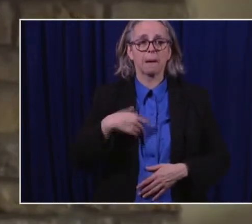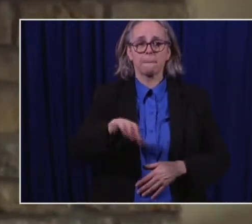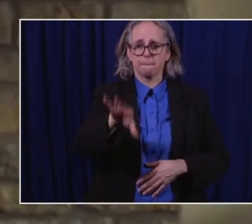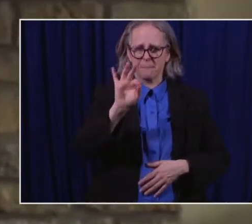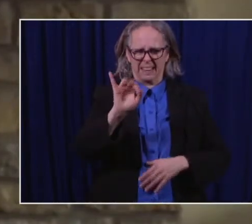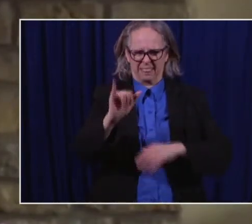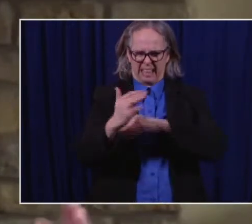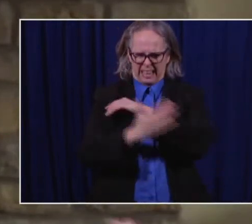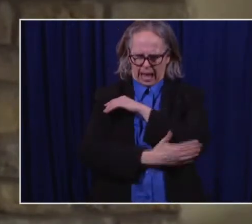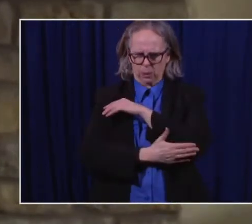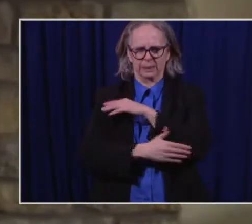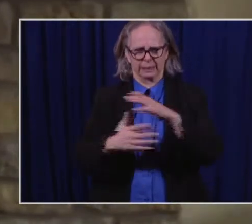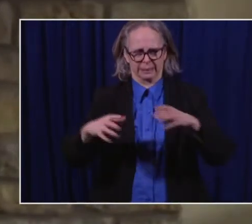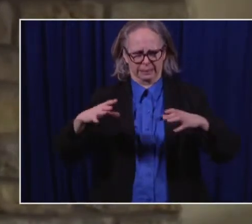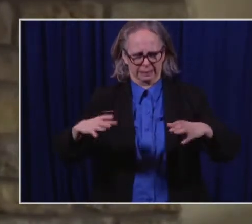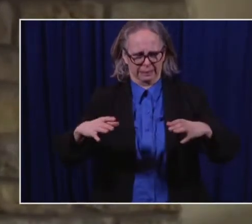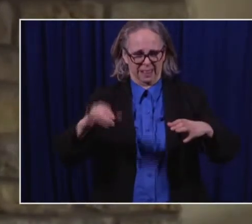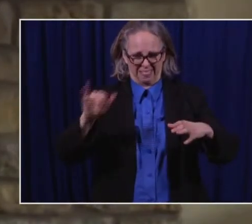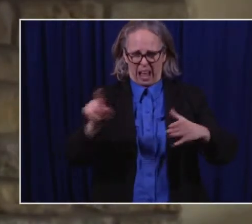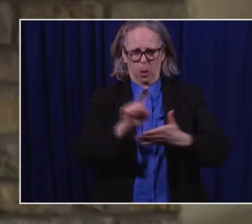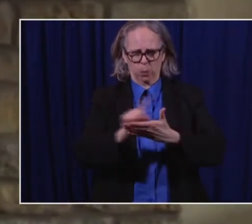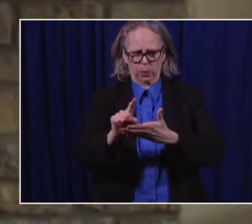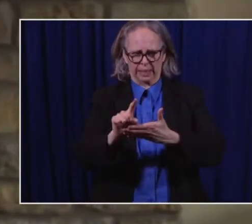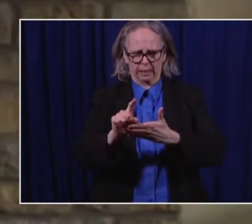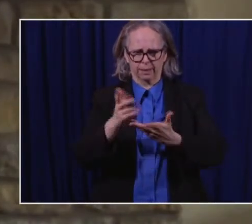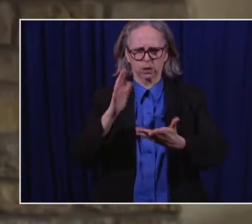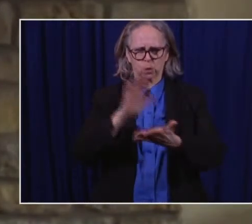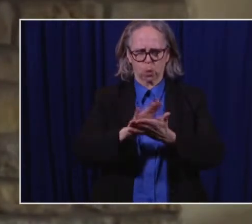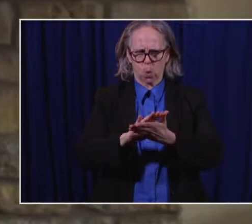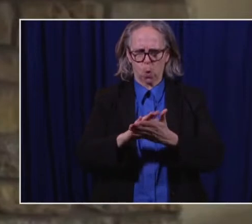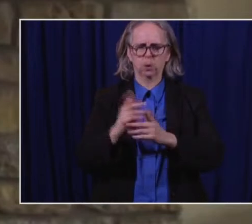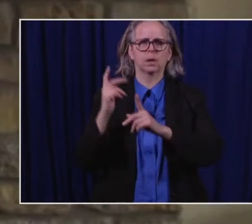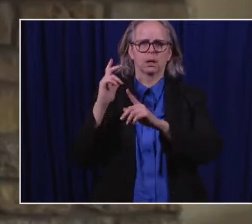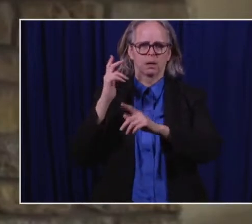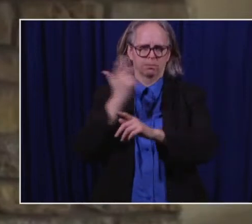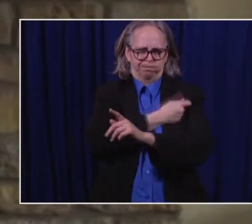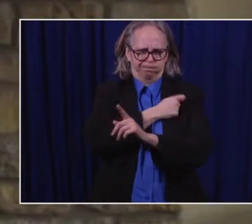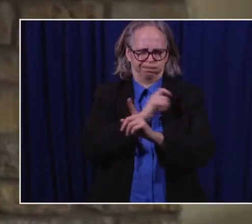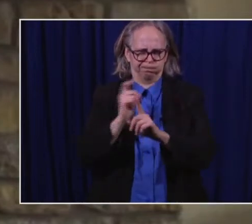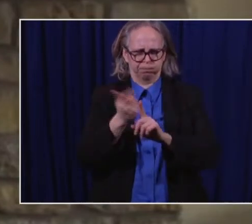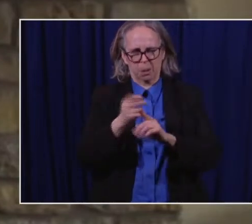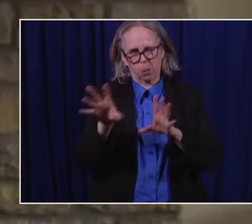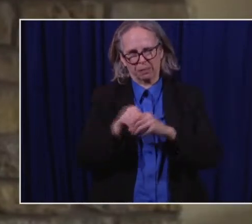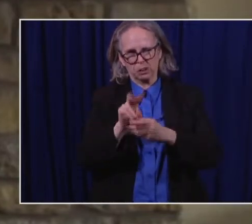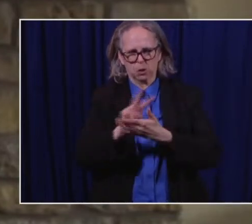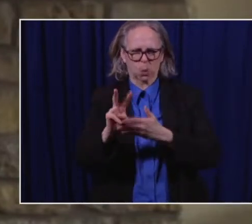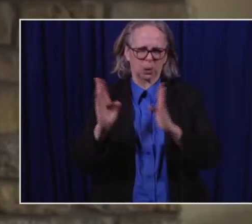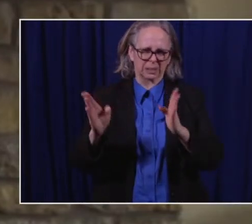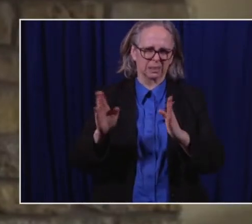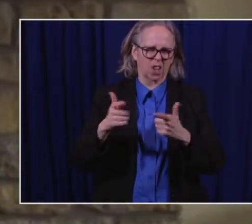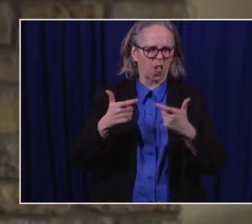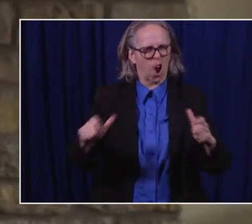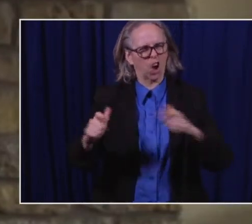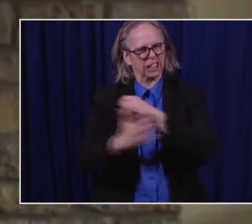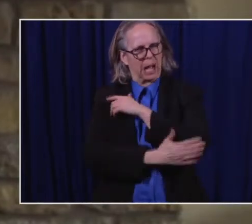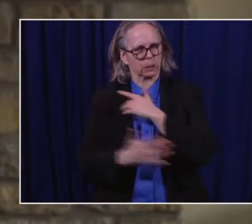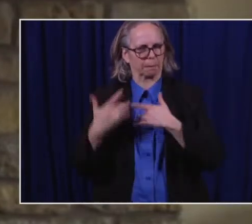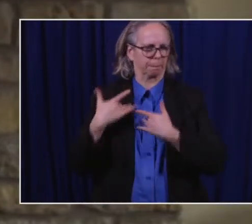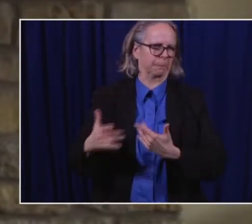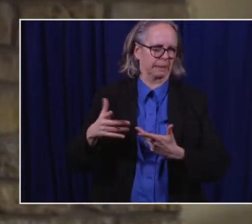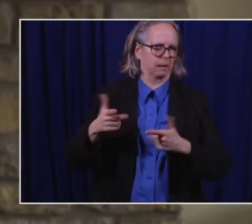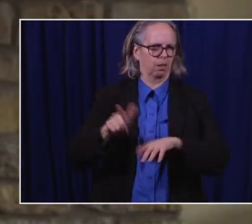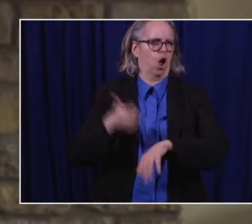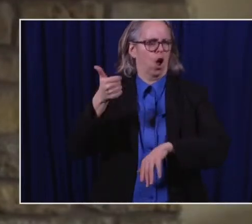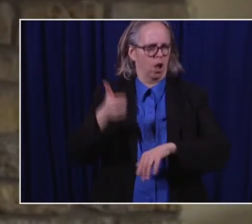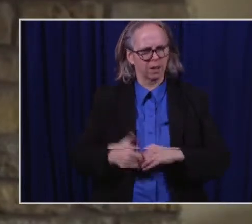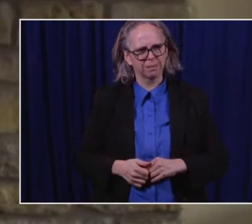period. Some it's going to take 2 weeks. So we're going to try to keep it simple for people, and we're going to try to take the vaccination as close